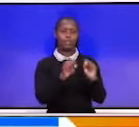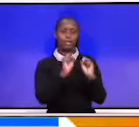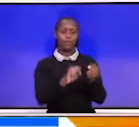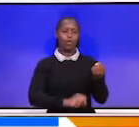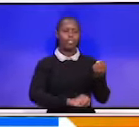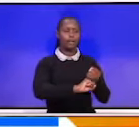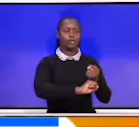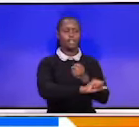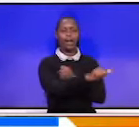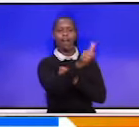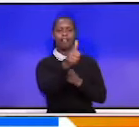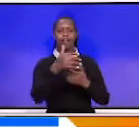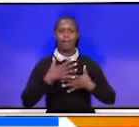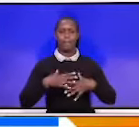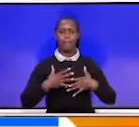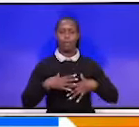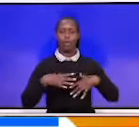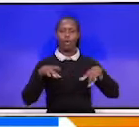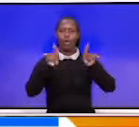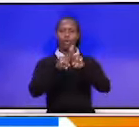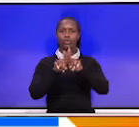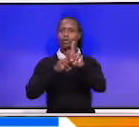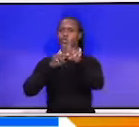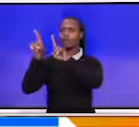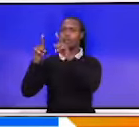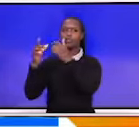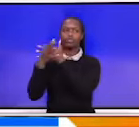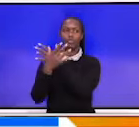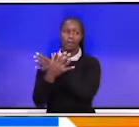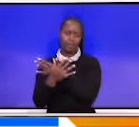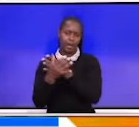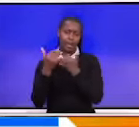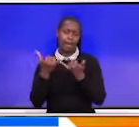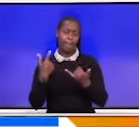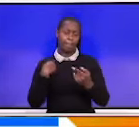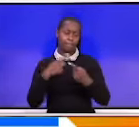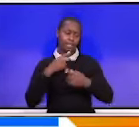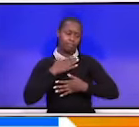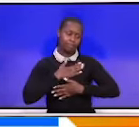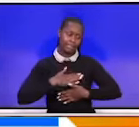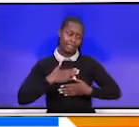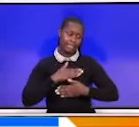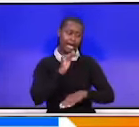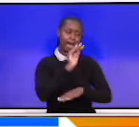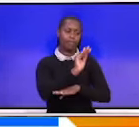to go to Germany, please, I humbly request you to do the same